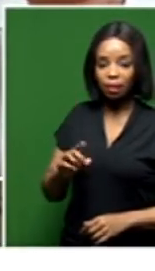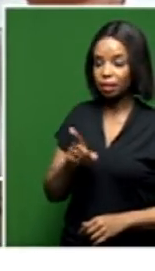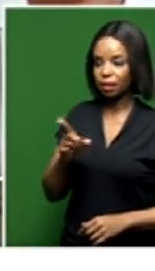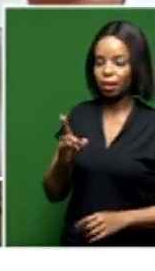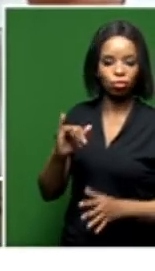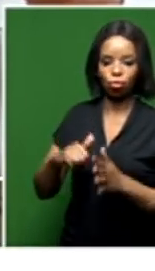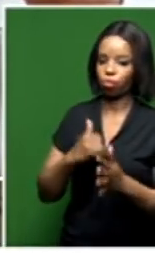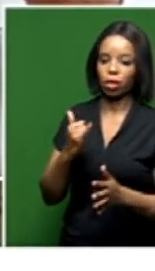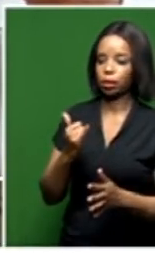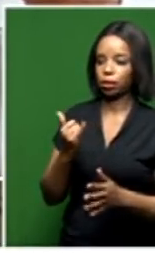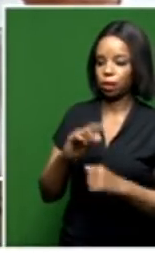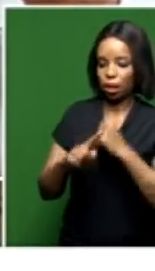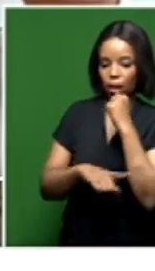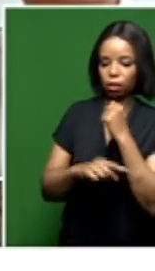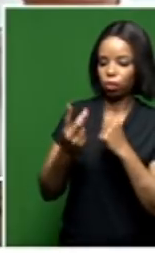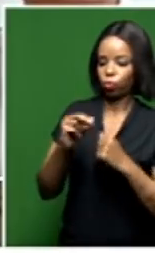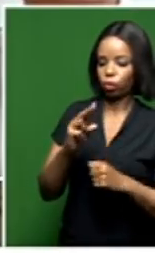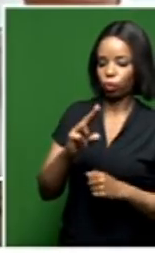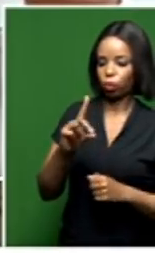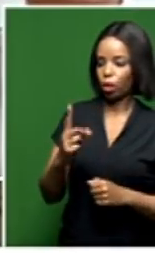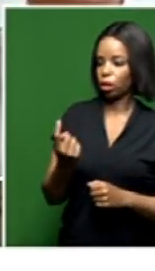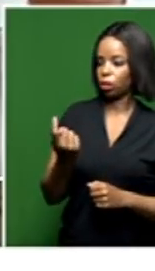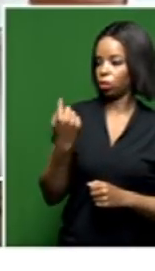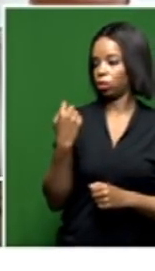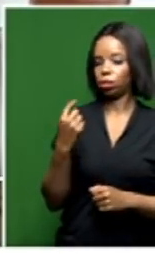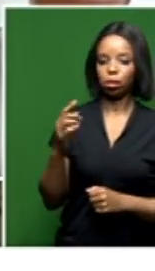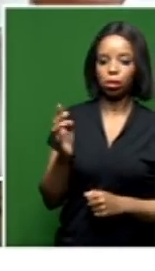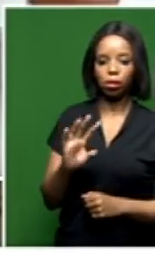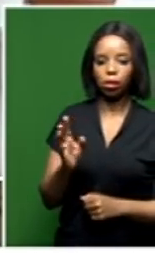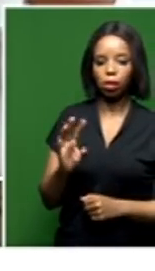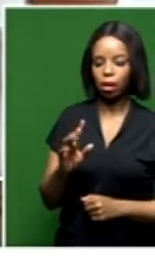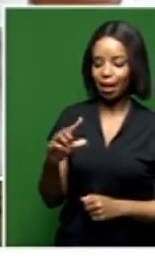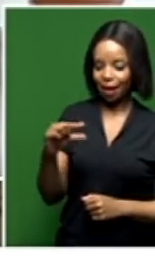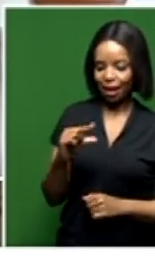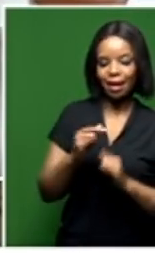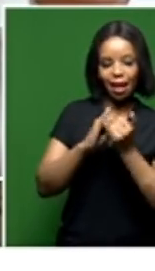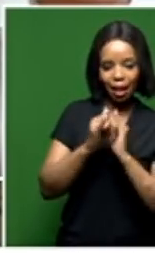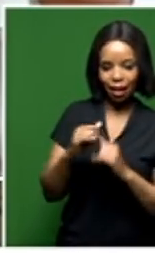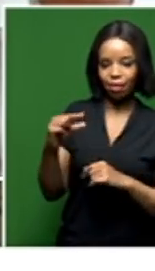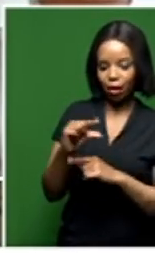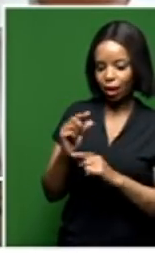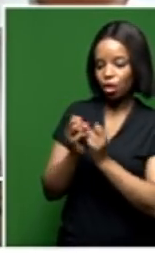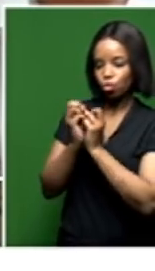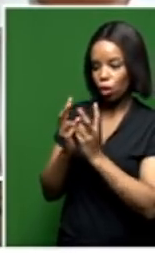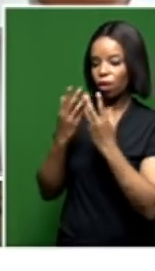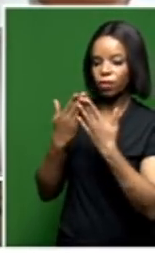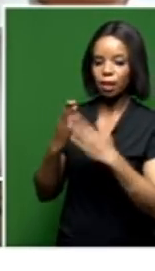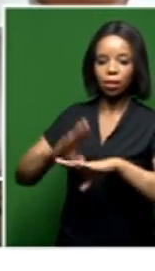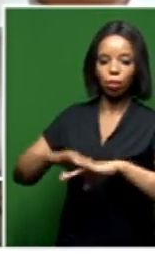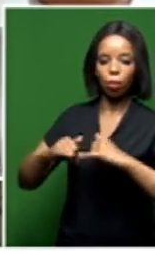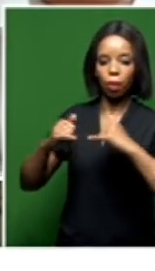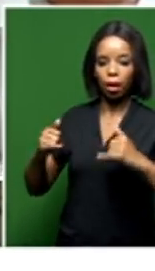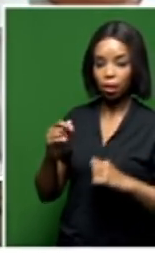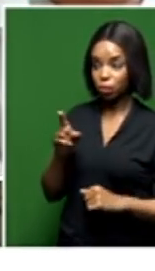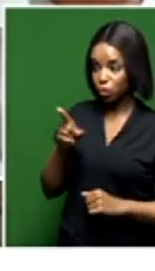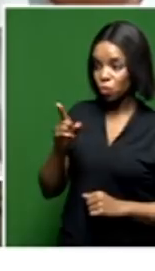just this last 2021 year, it was 2020 as well. So, you know, that's grade 11 and 12 for you guys online. Did you find that